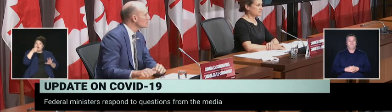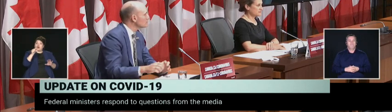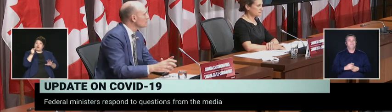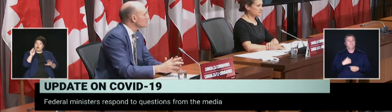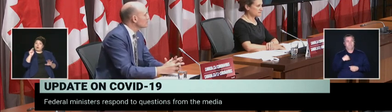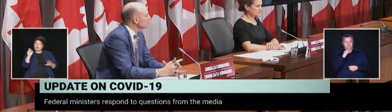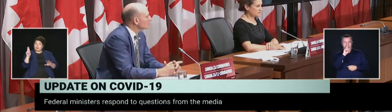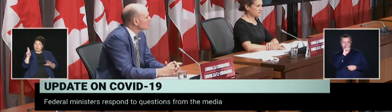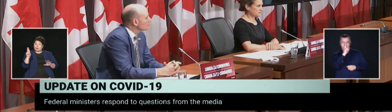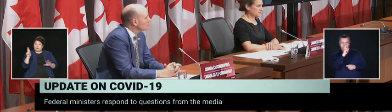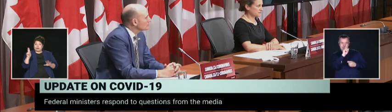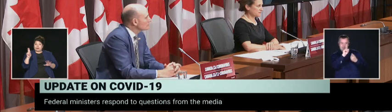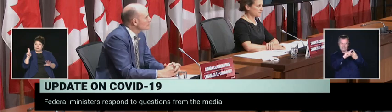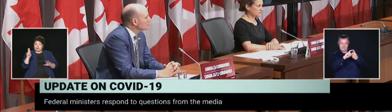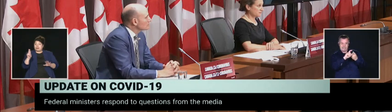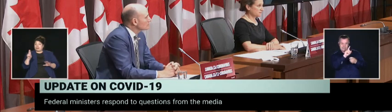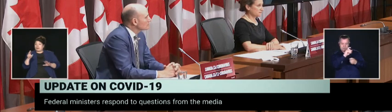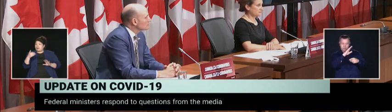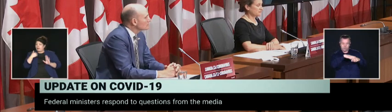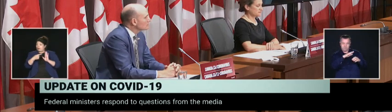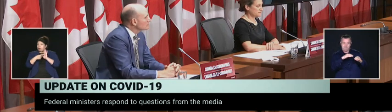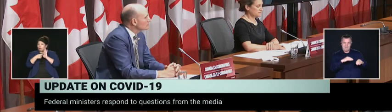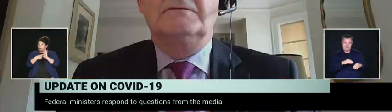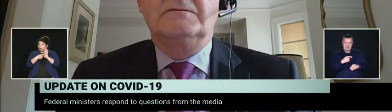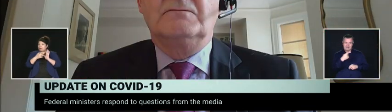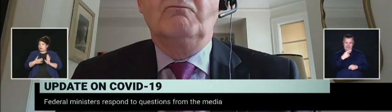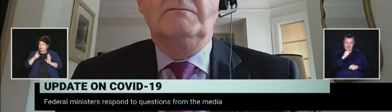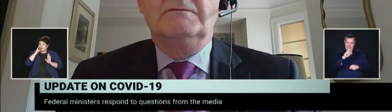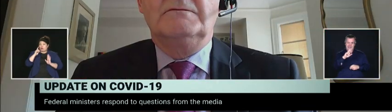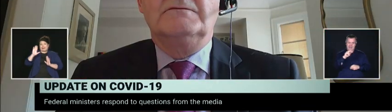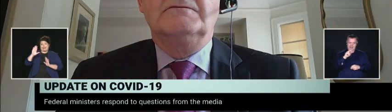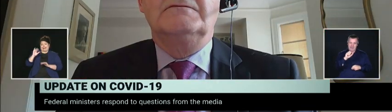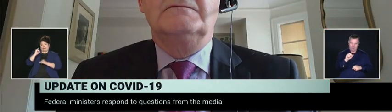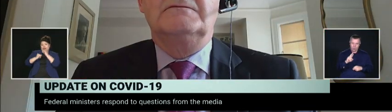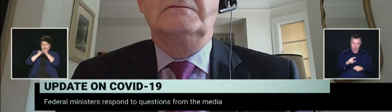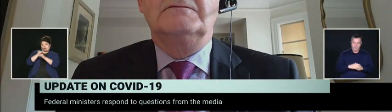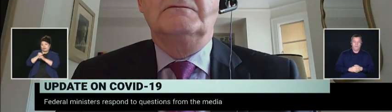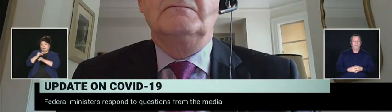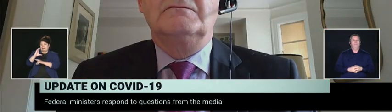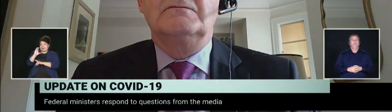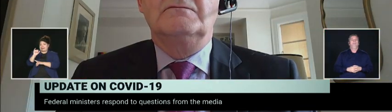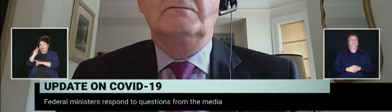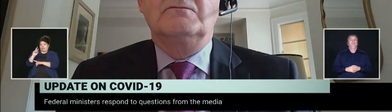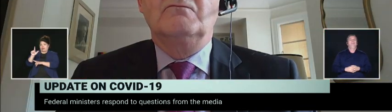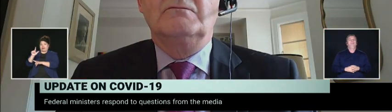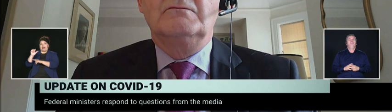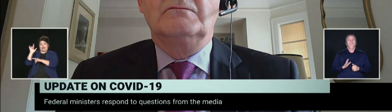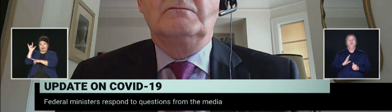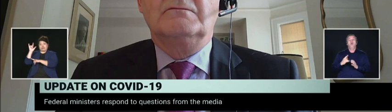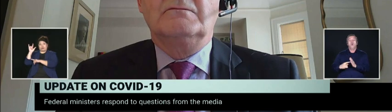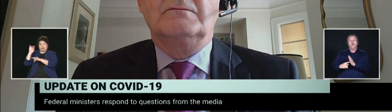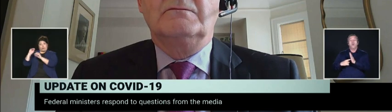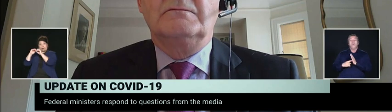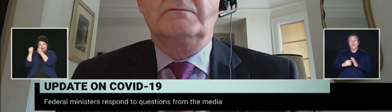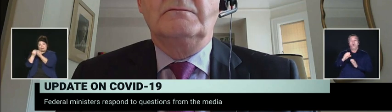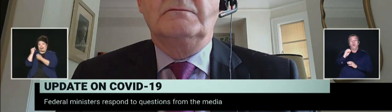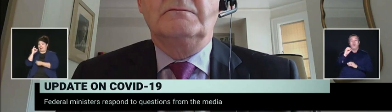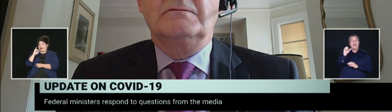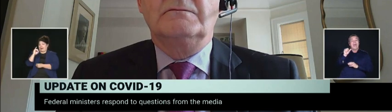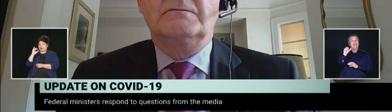to the International Civil Aviation Organization said this week Iran is going to give the black boxes from